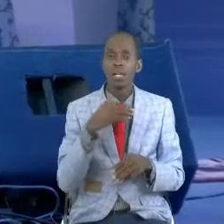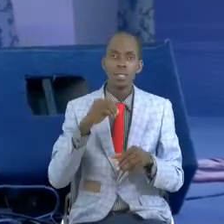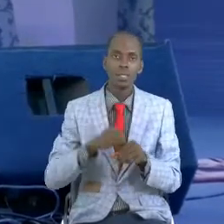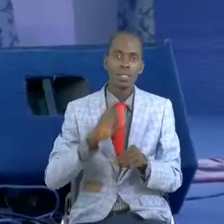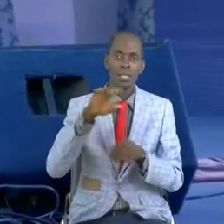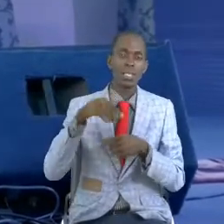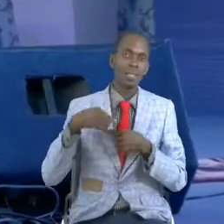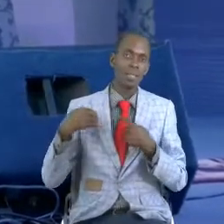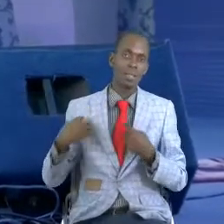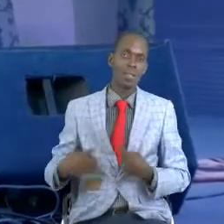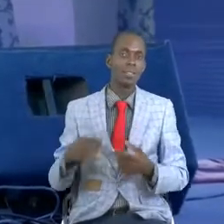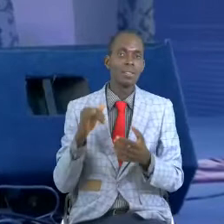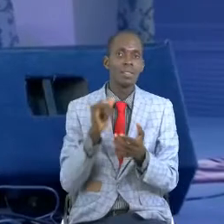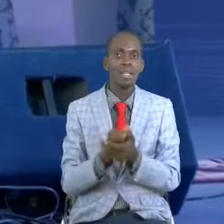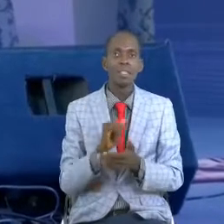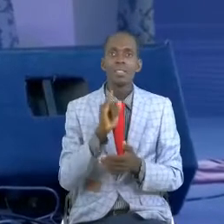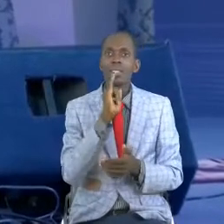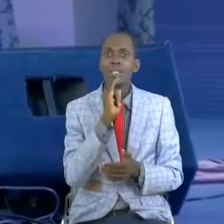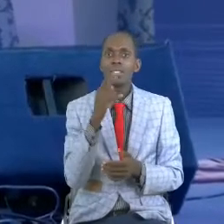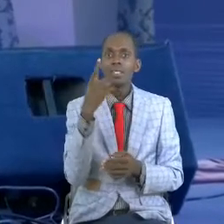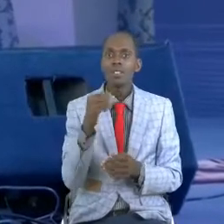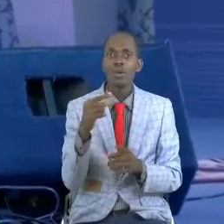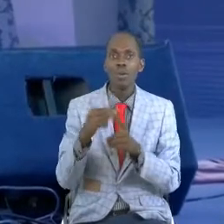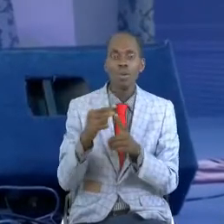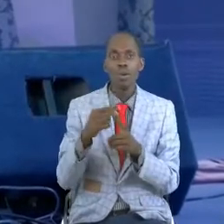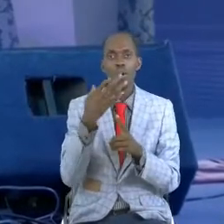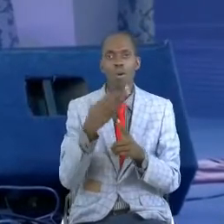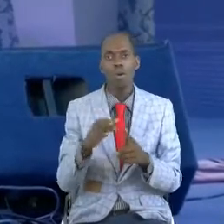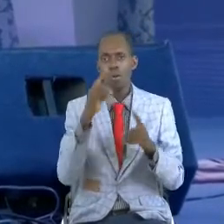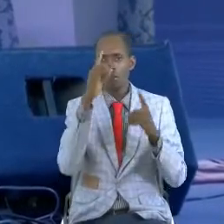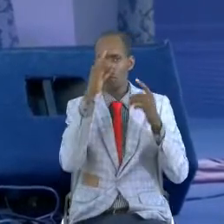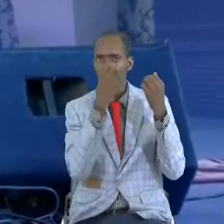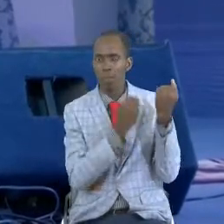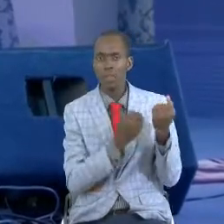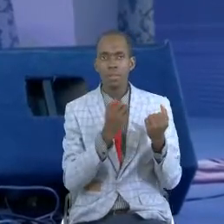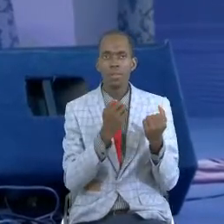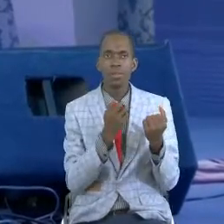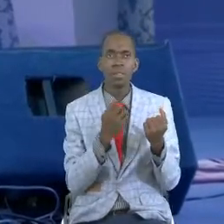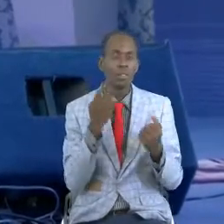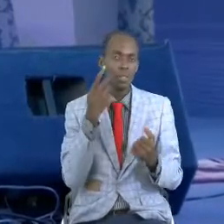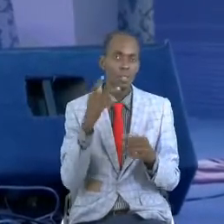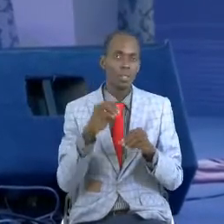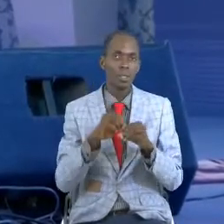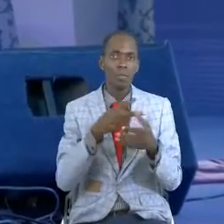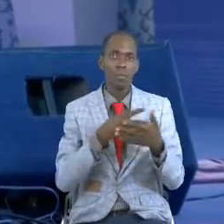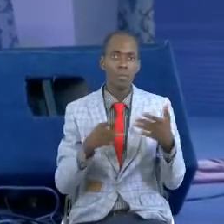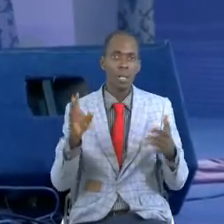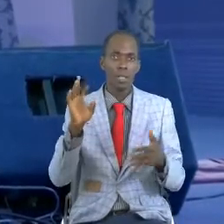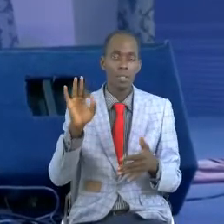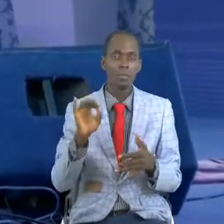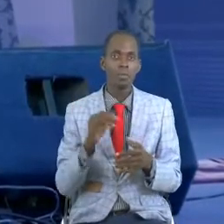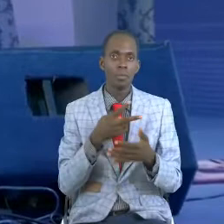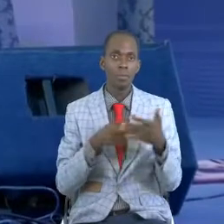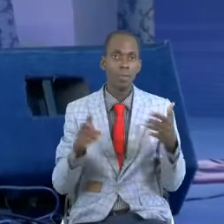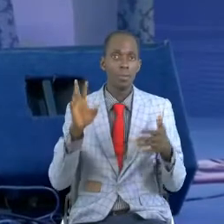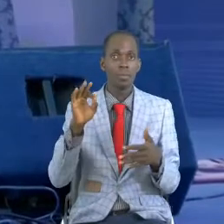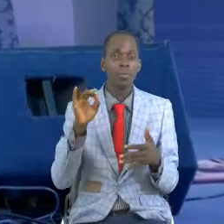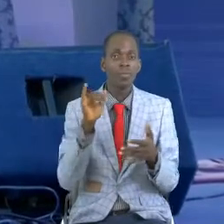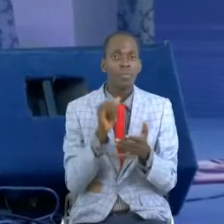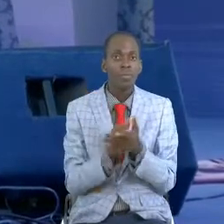that he is the word of faith which were preached look at verse 9 in verse 9 that if